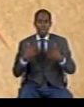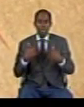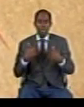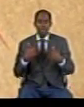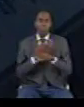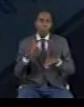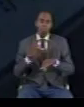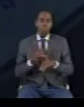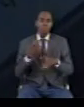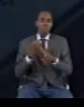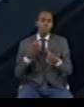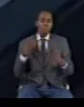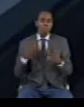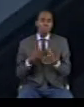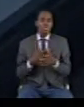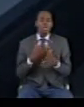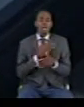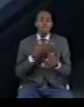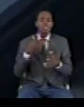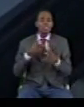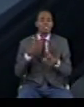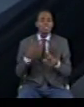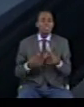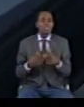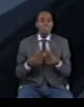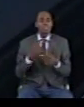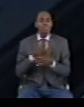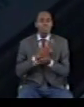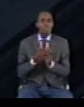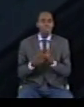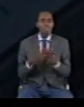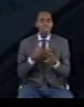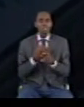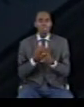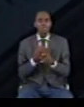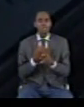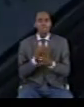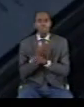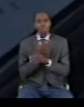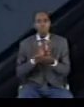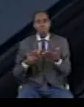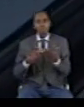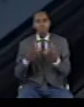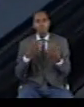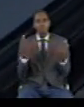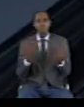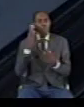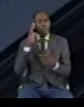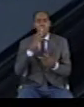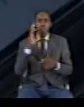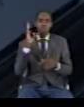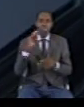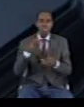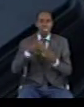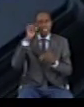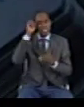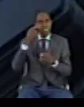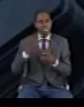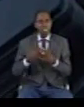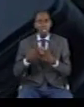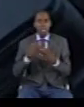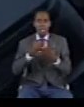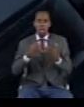salvation. And that repentance and remission of sin should be preached in his name